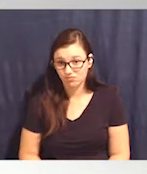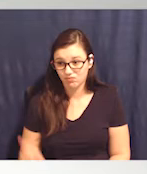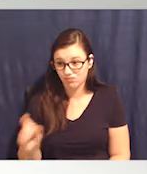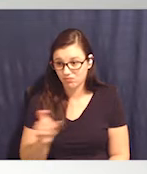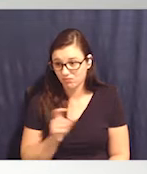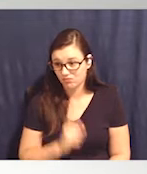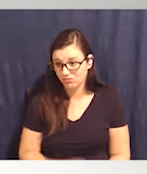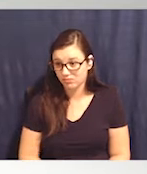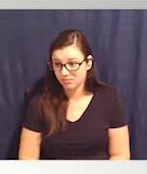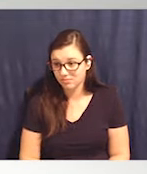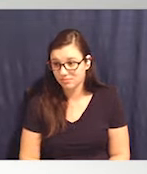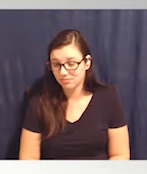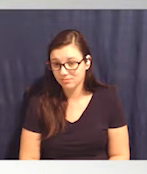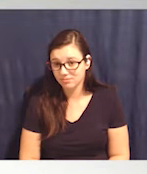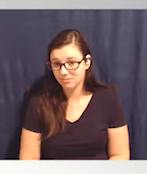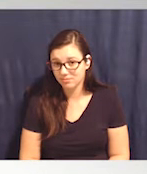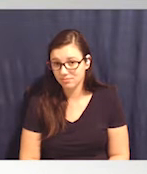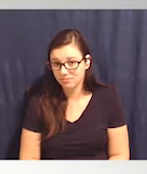Sometimes maybe.